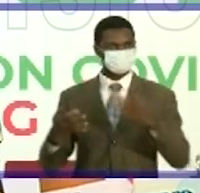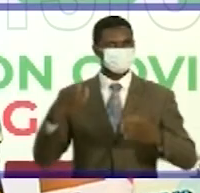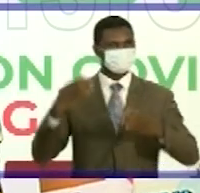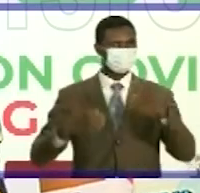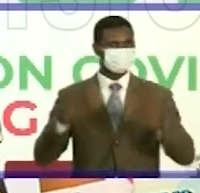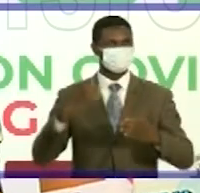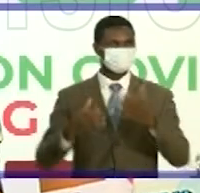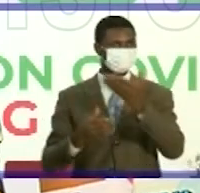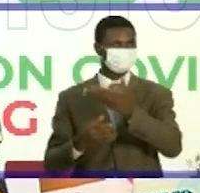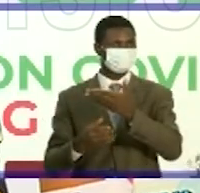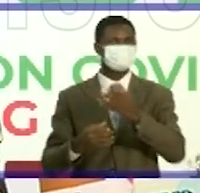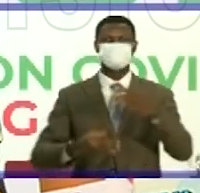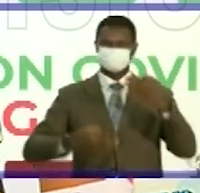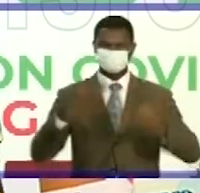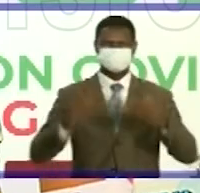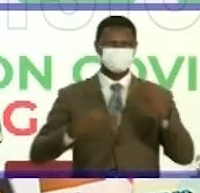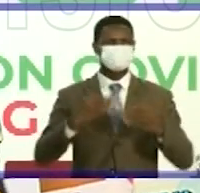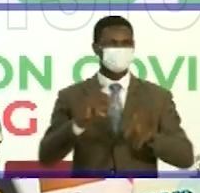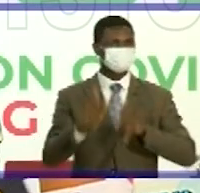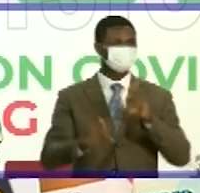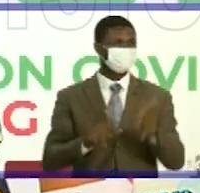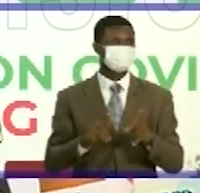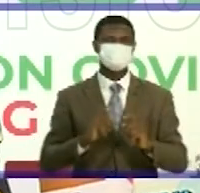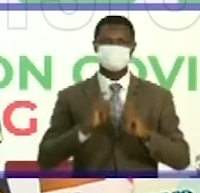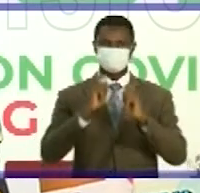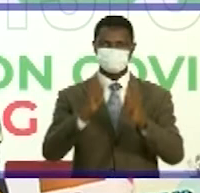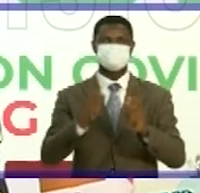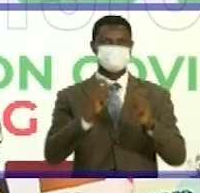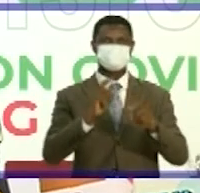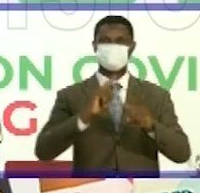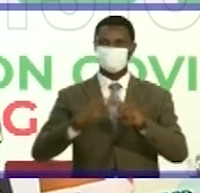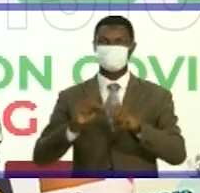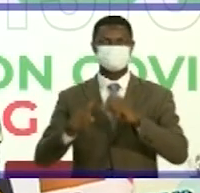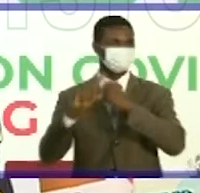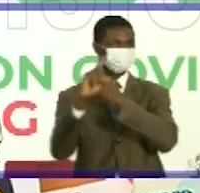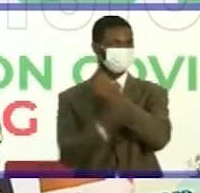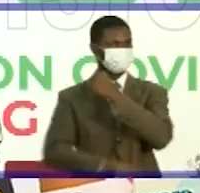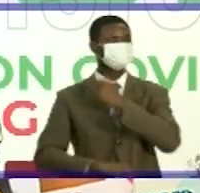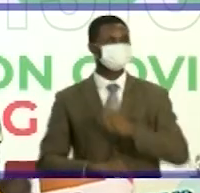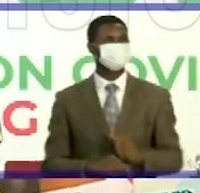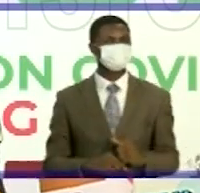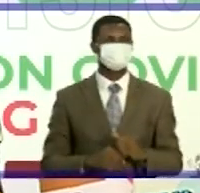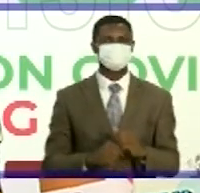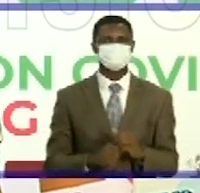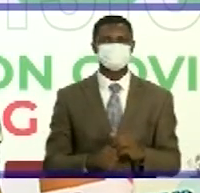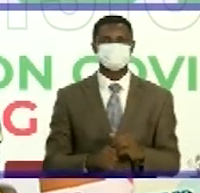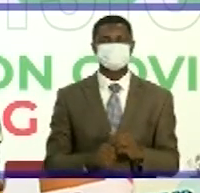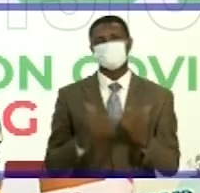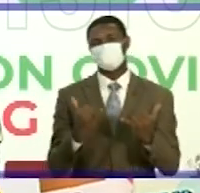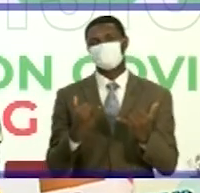and judge people and give different penalties. The aspect